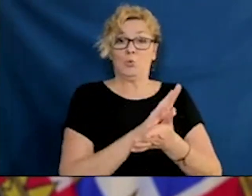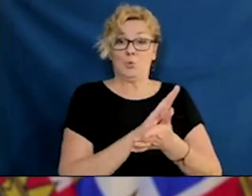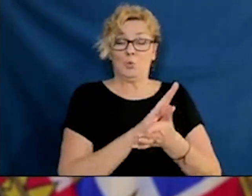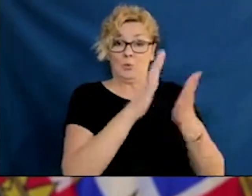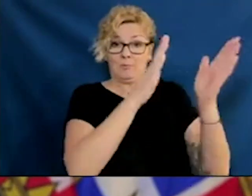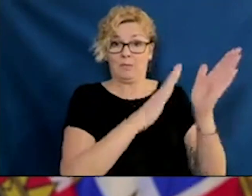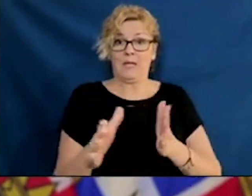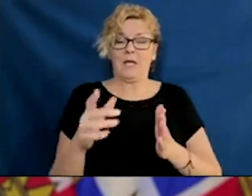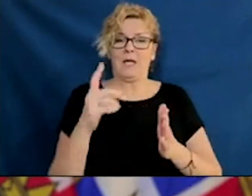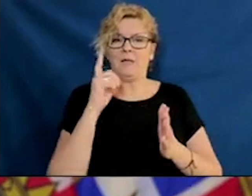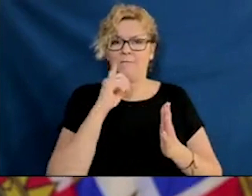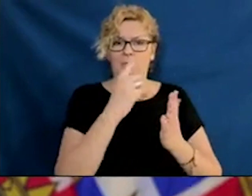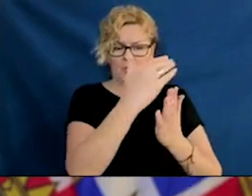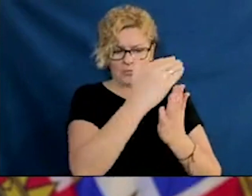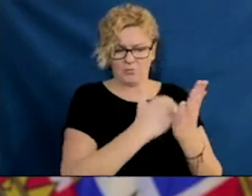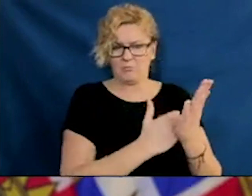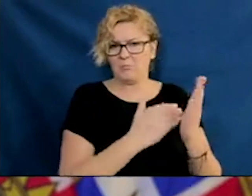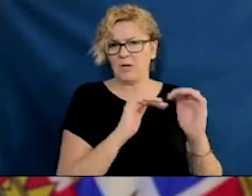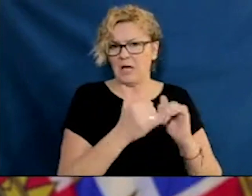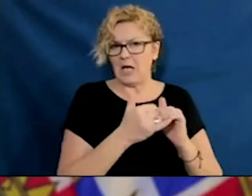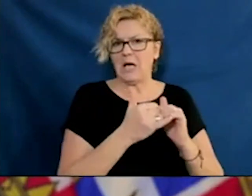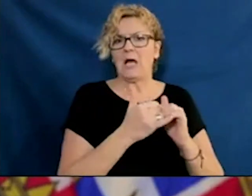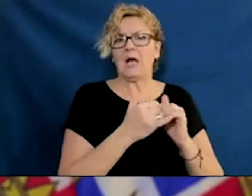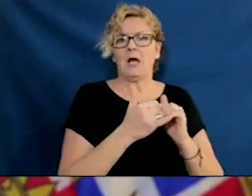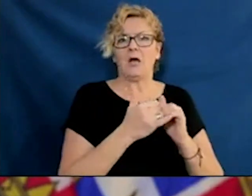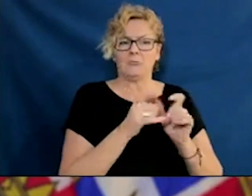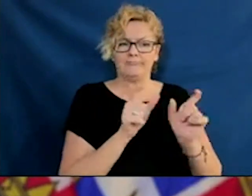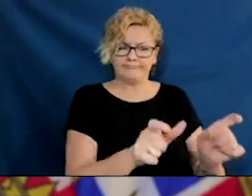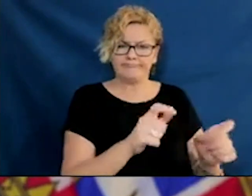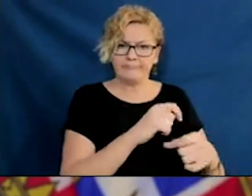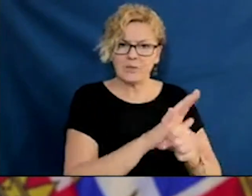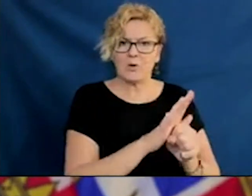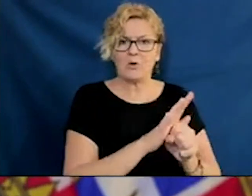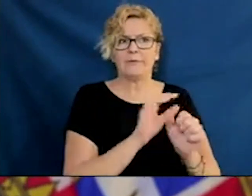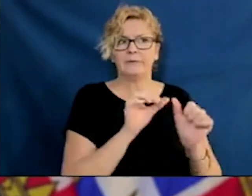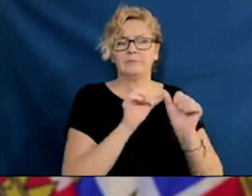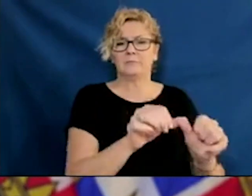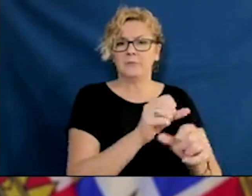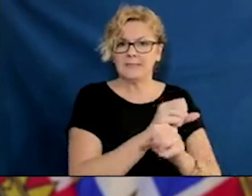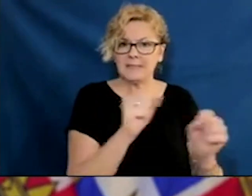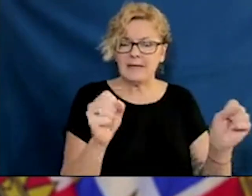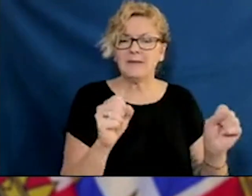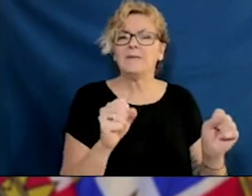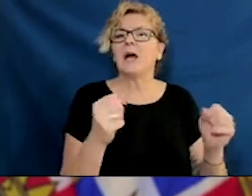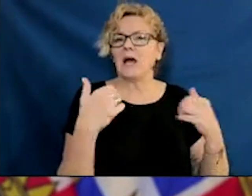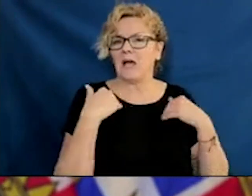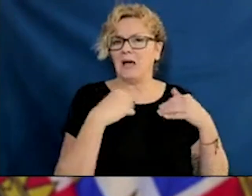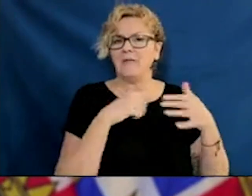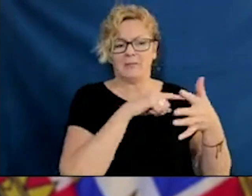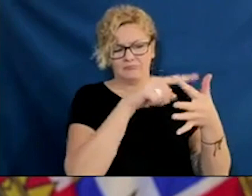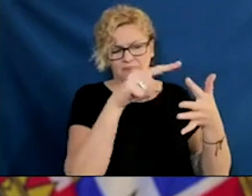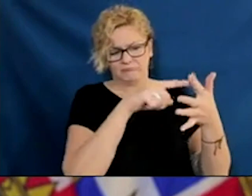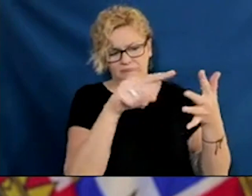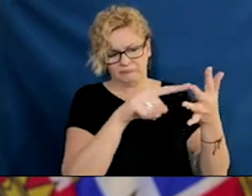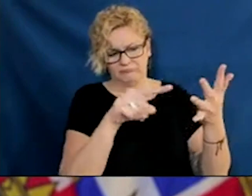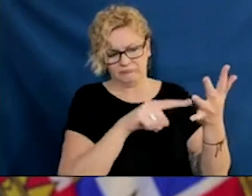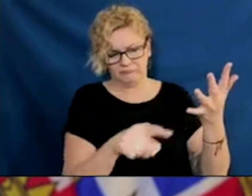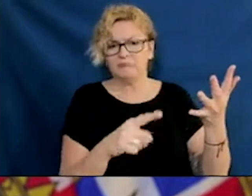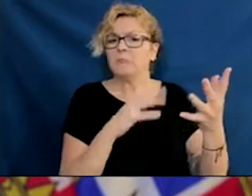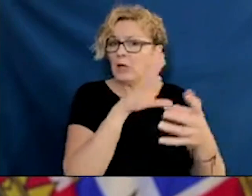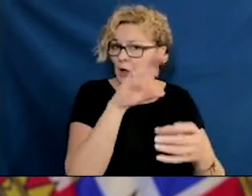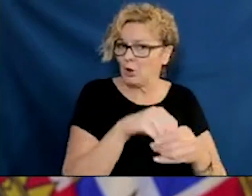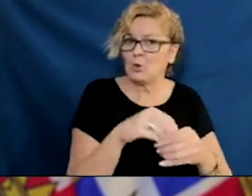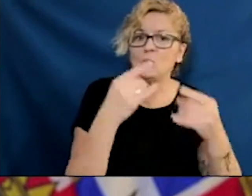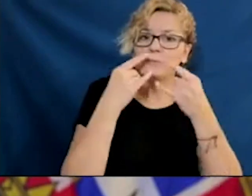risk of transmission and reduce the risk of widespread transmission in schools. And so masks absolutely are part of that. And as